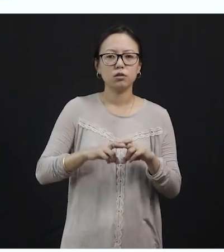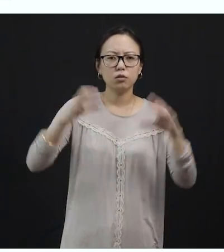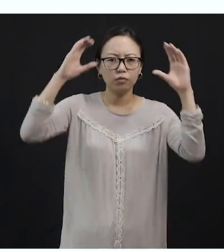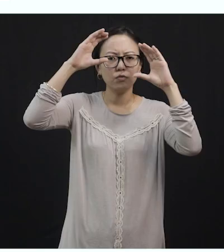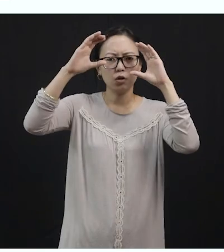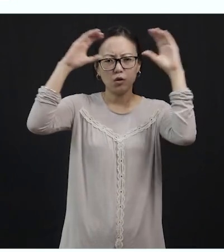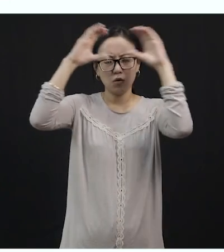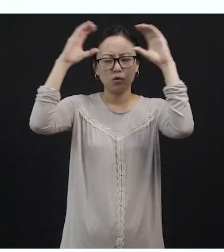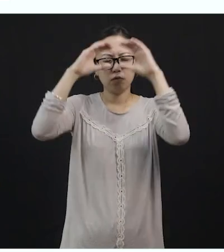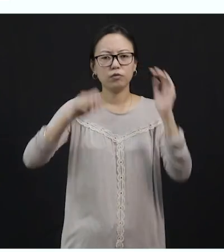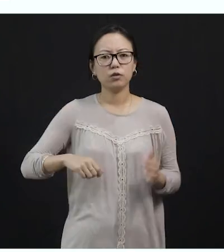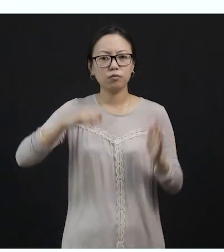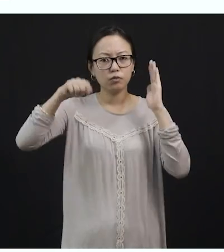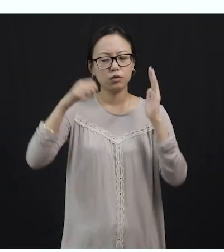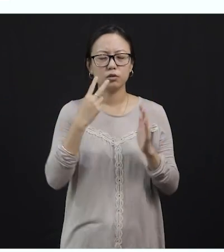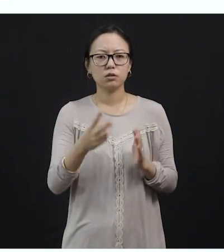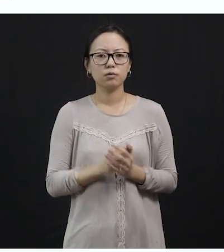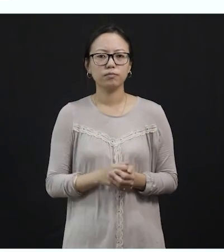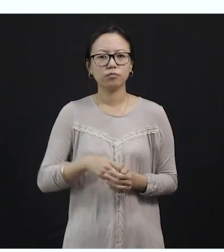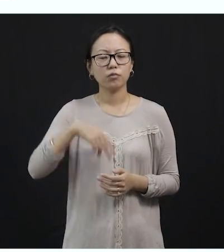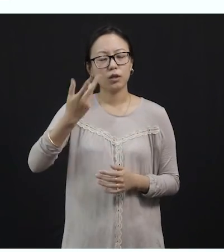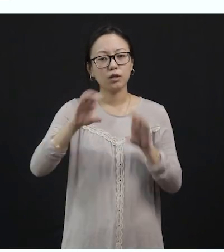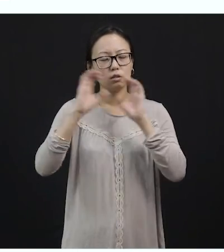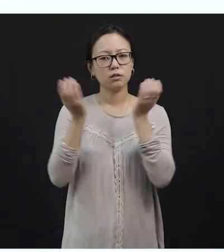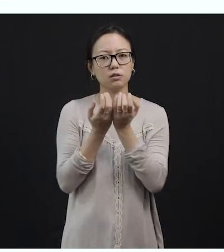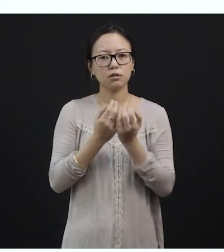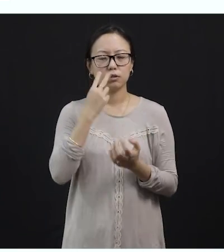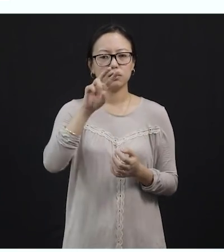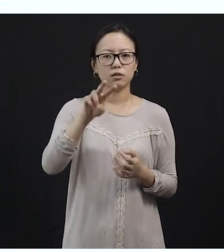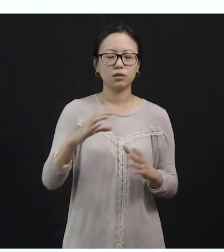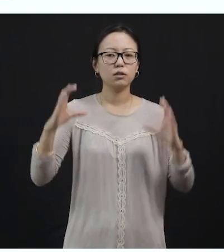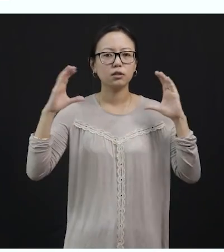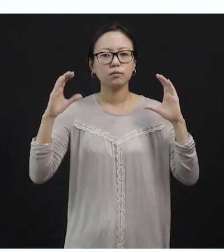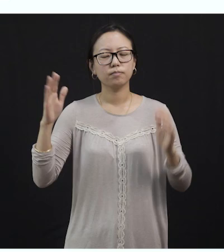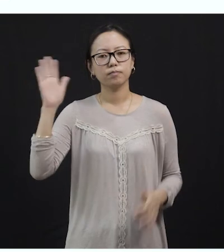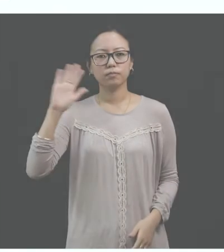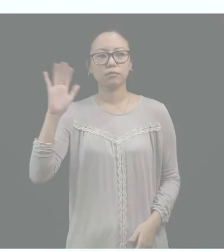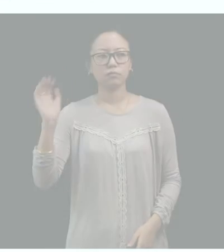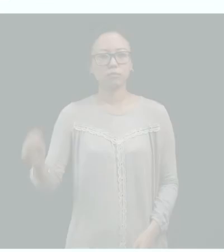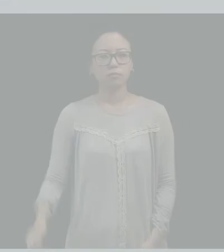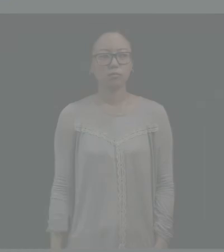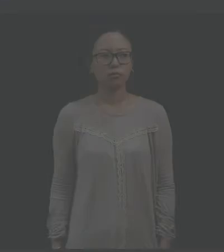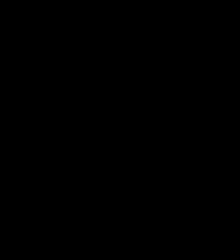will continue to study hard and we will see each other again very soon. Till then, take care. Bye-bye.